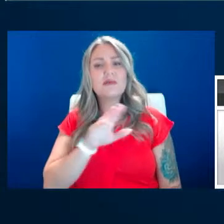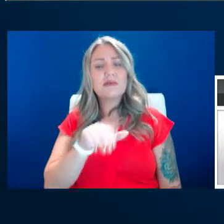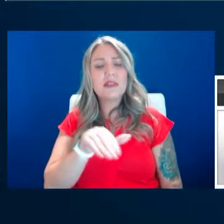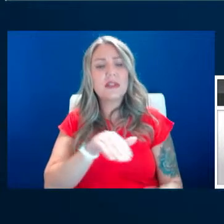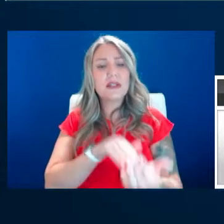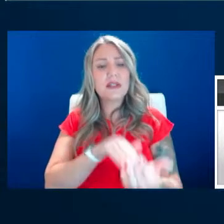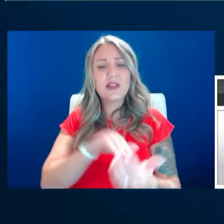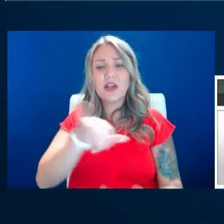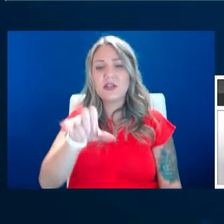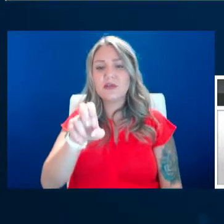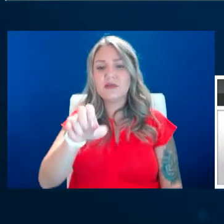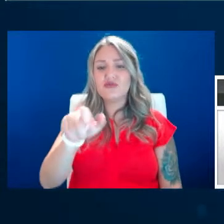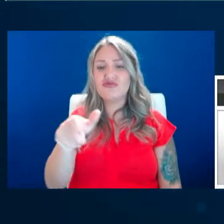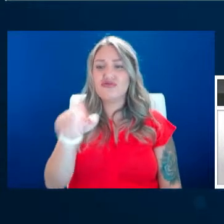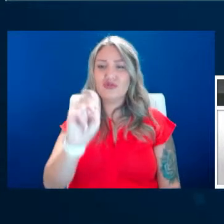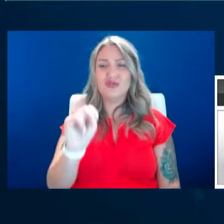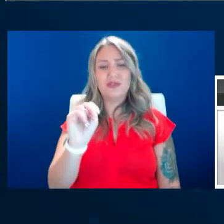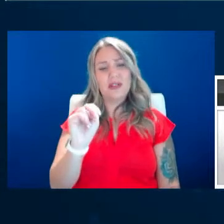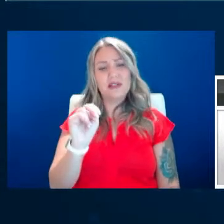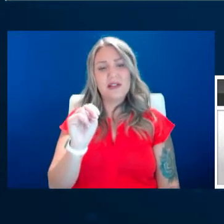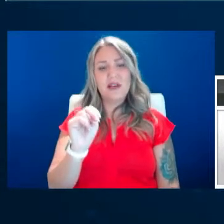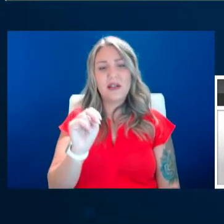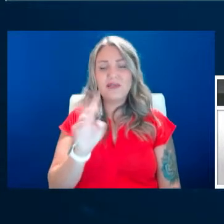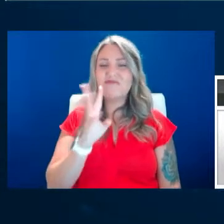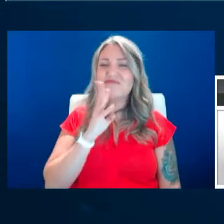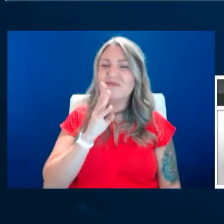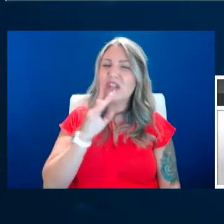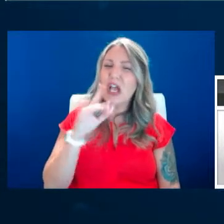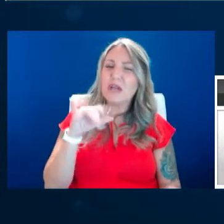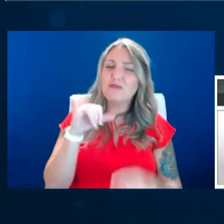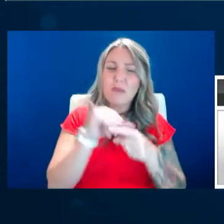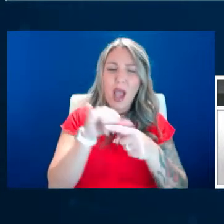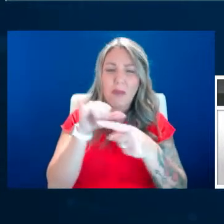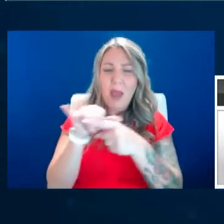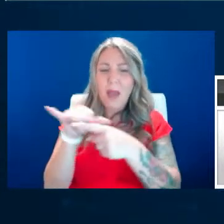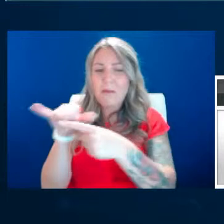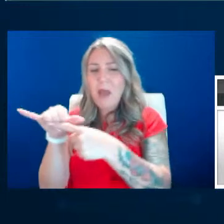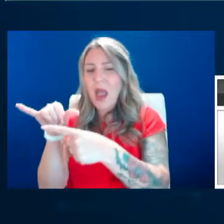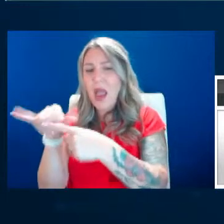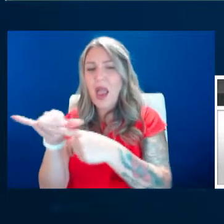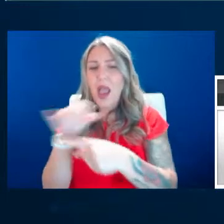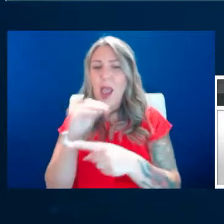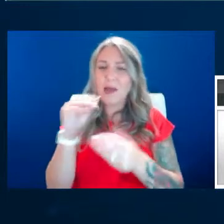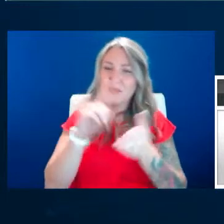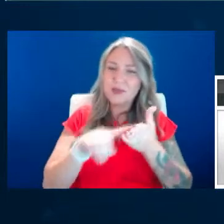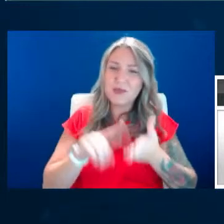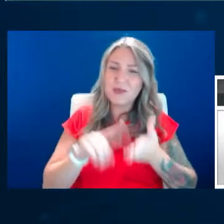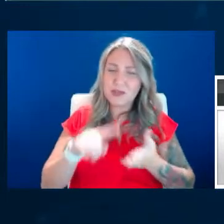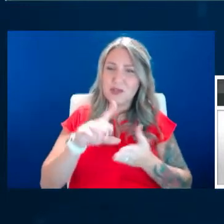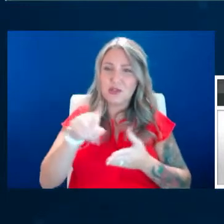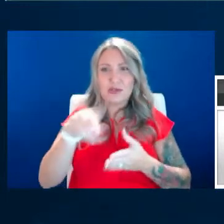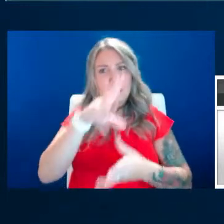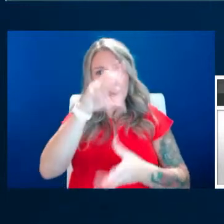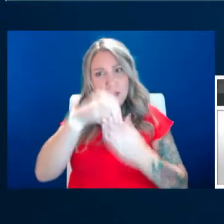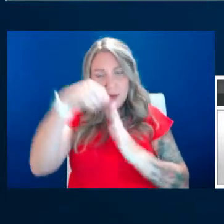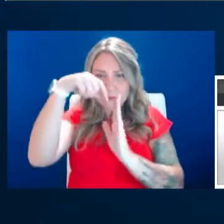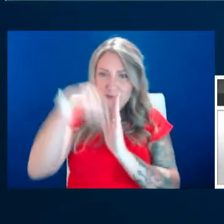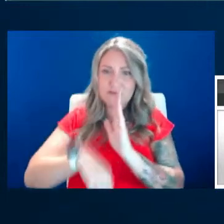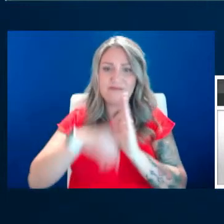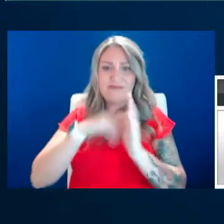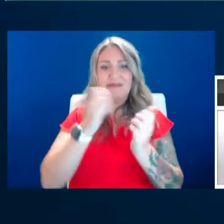You're always talking big words and lots of research, and you're so inundated in all of these things. But just